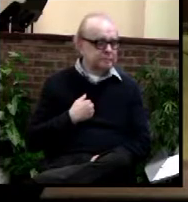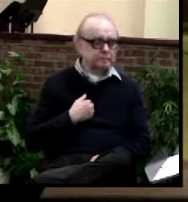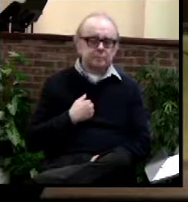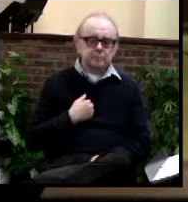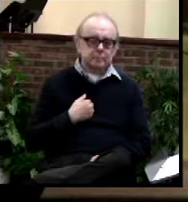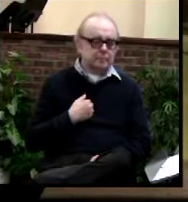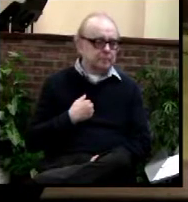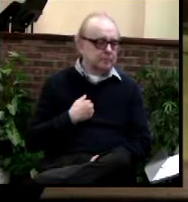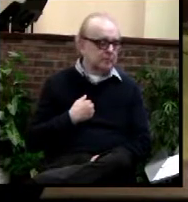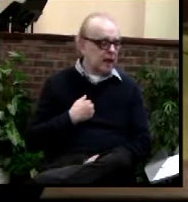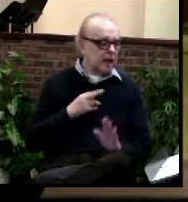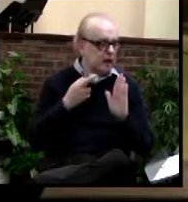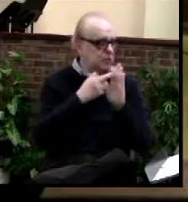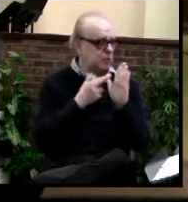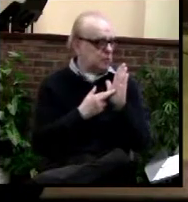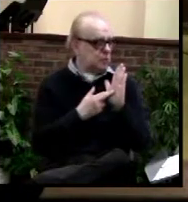a set rule.